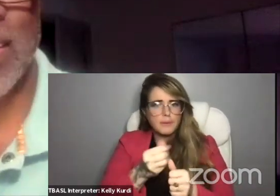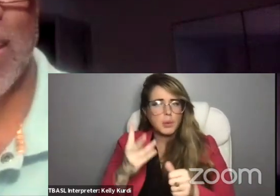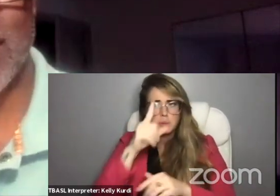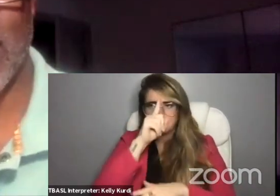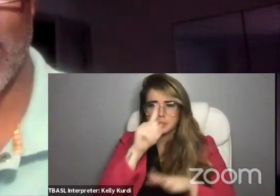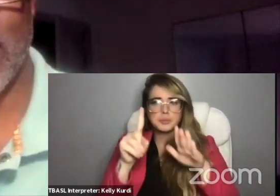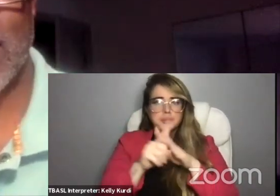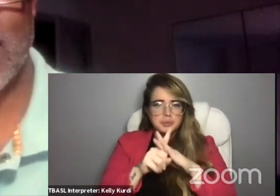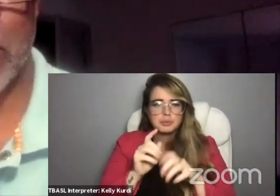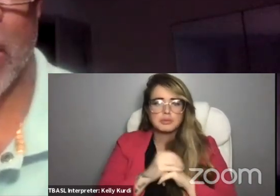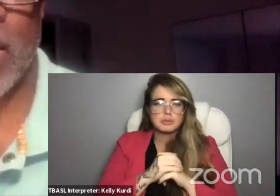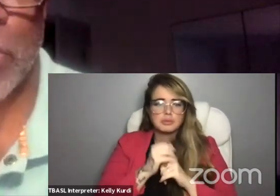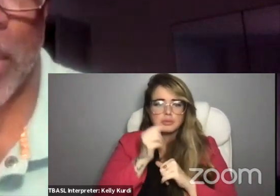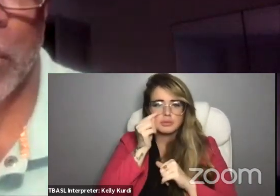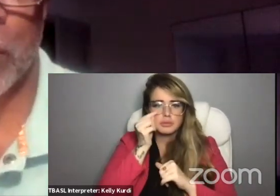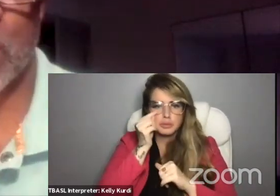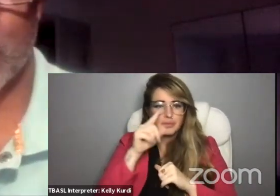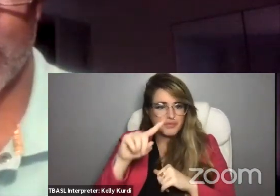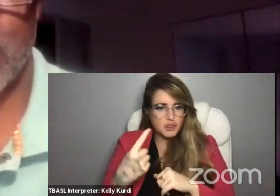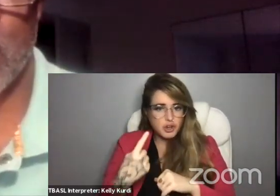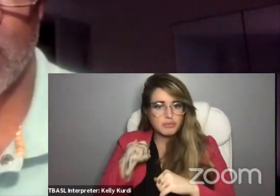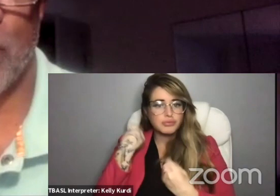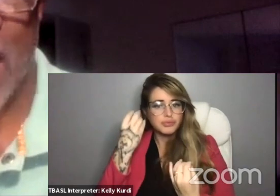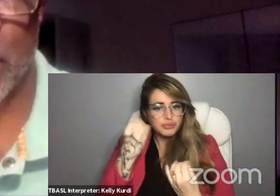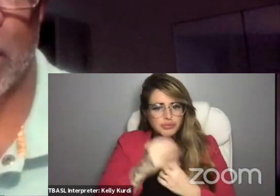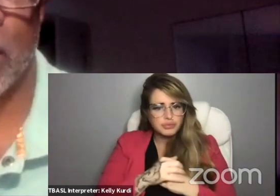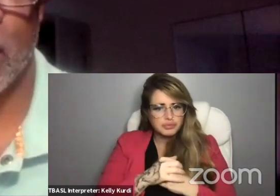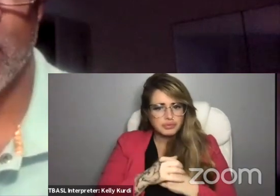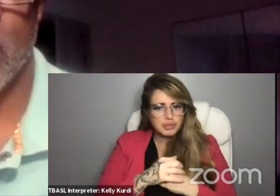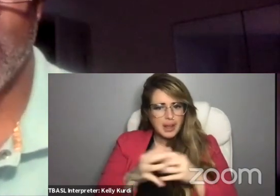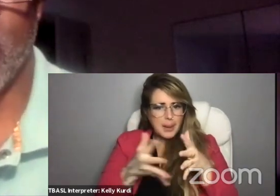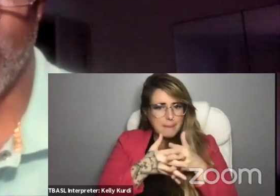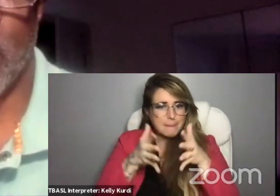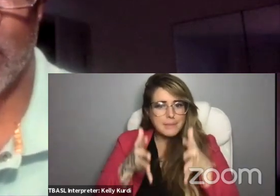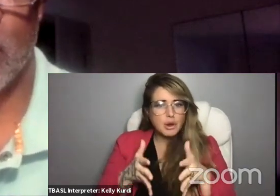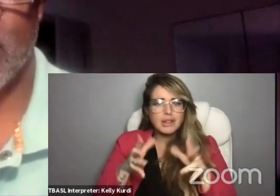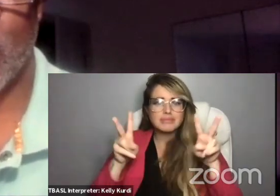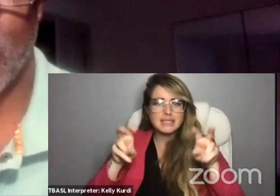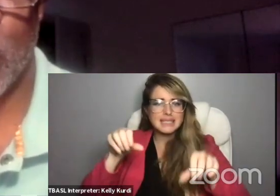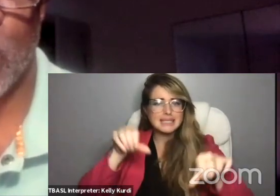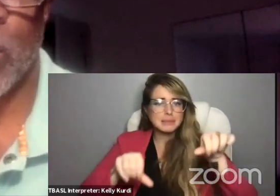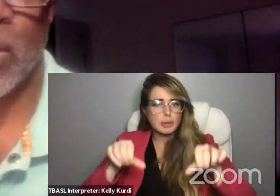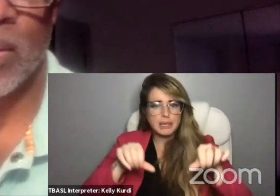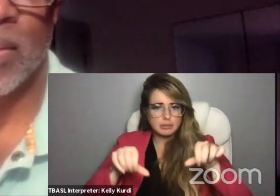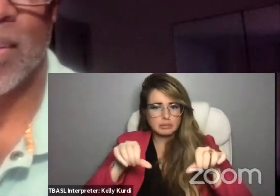One is that, you know, this, the American experiment was founded on